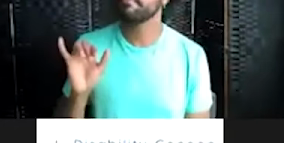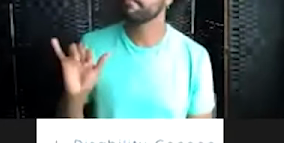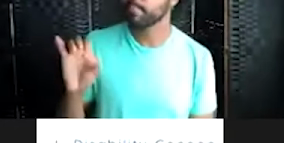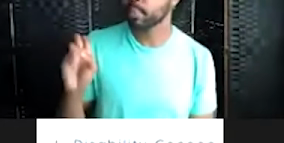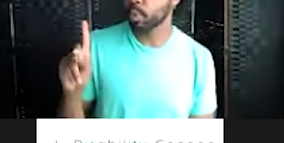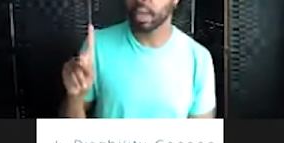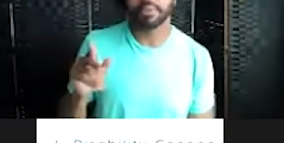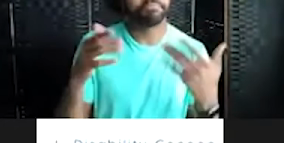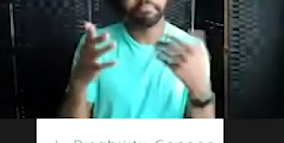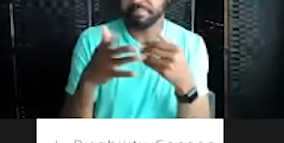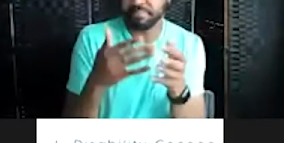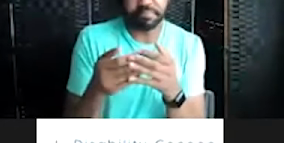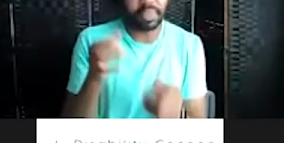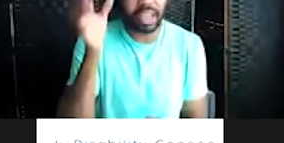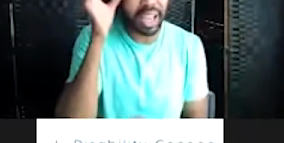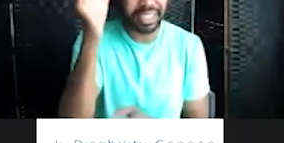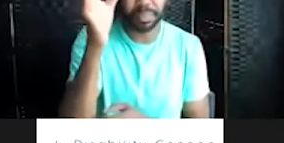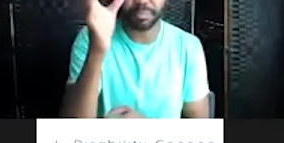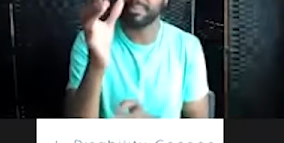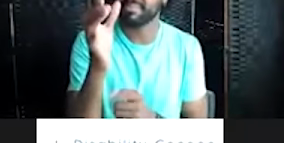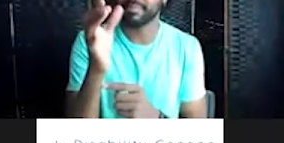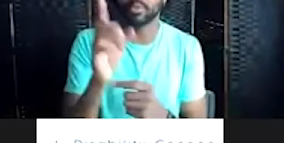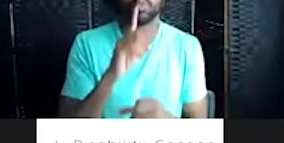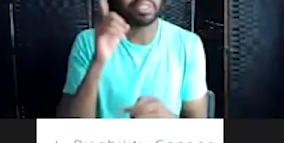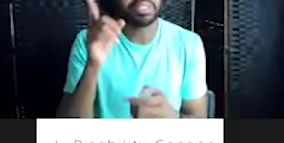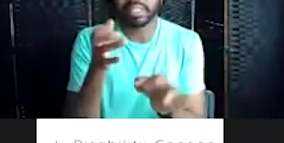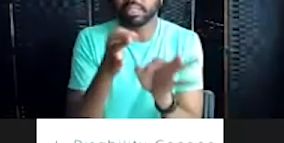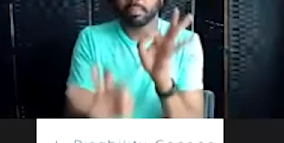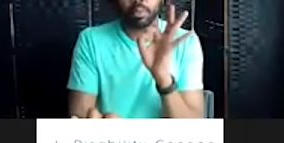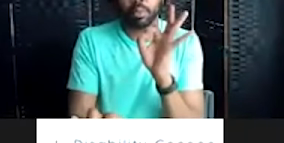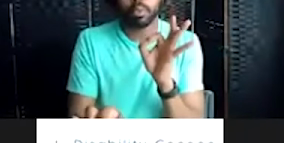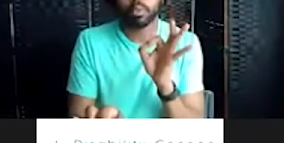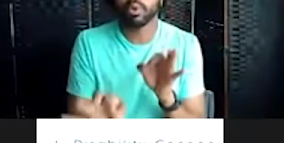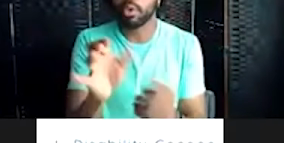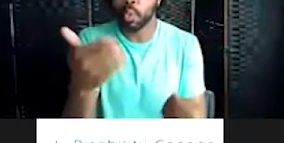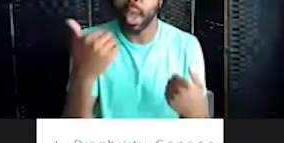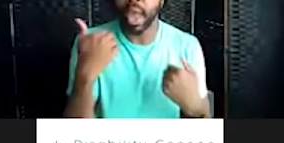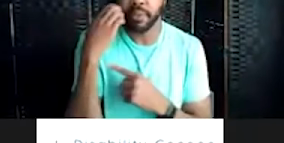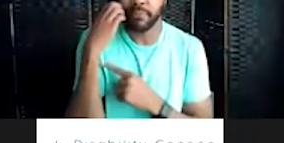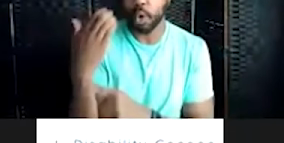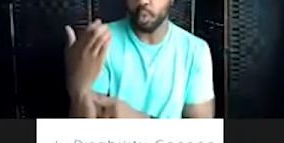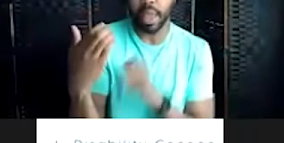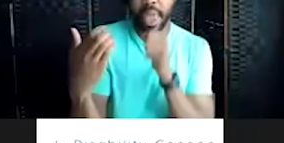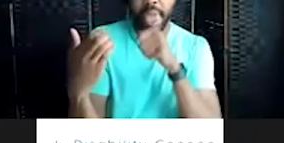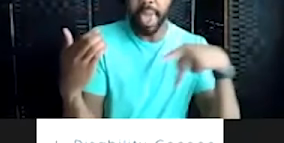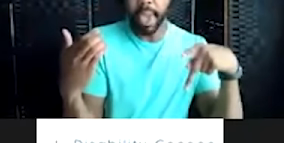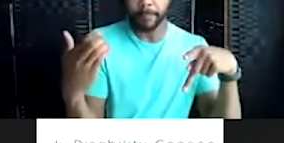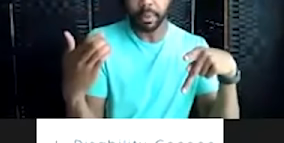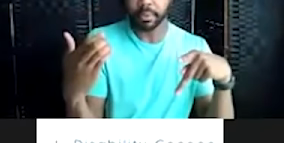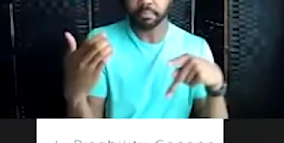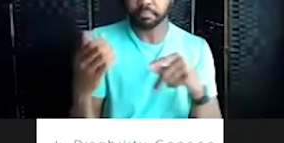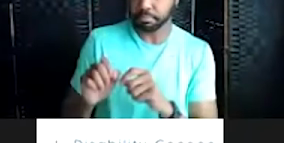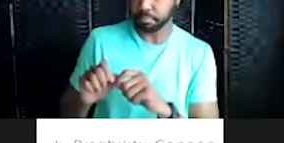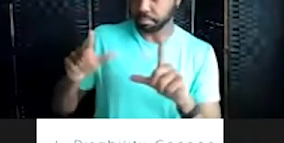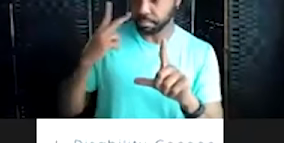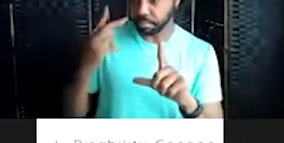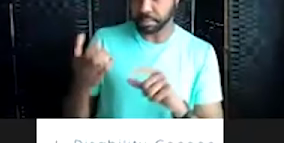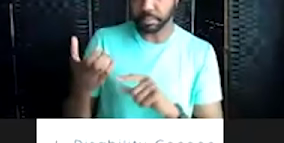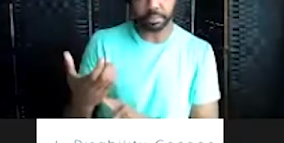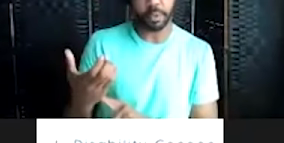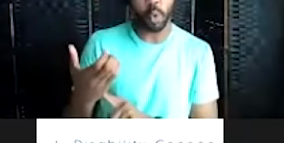very similar in that the app will just allow you to open up your smartphone or your tablet, and then I can